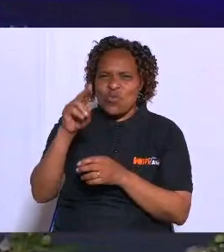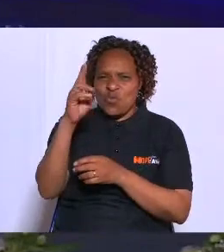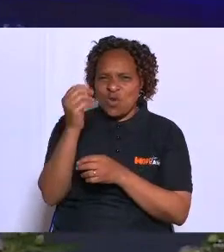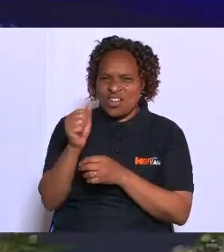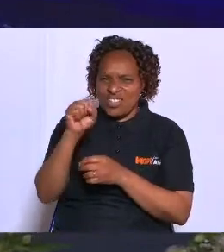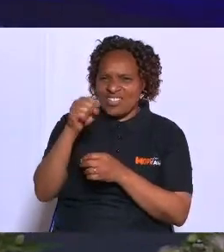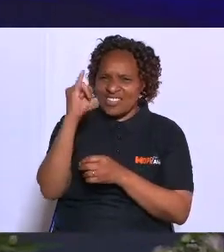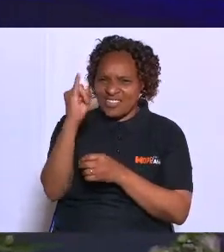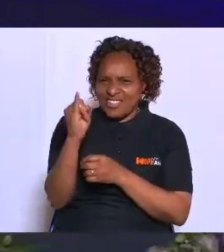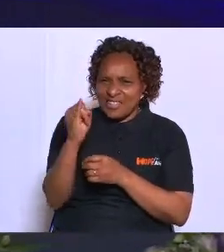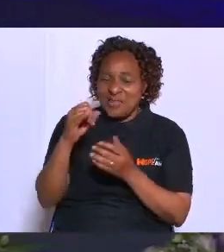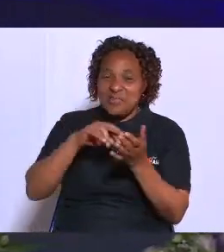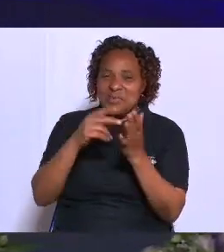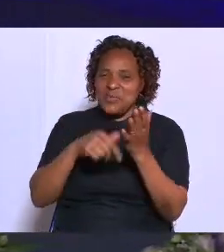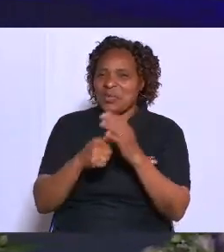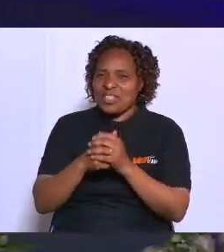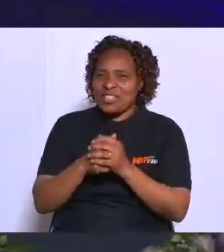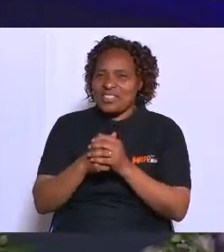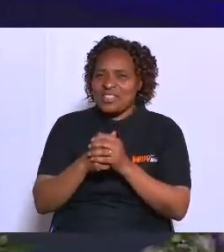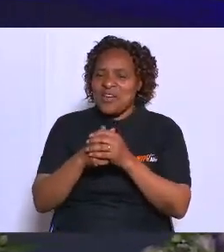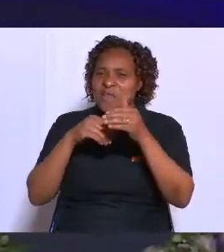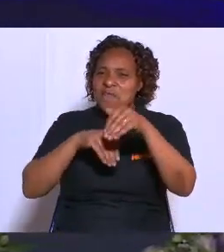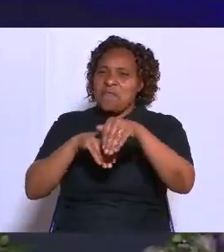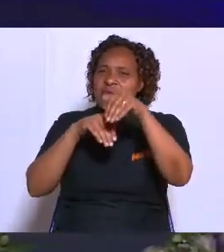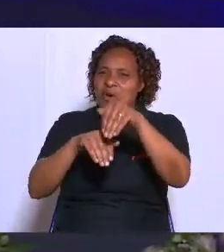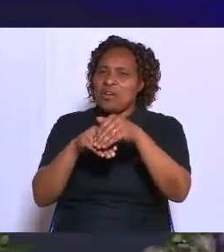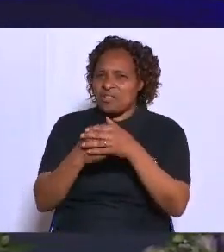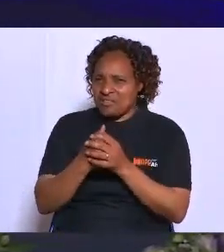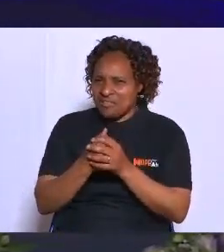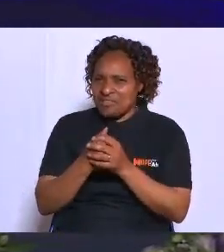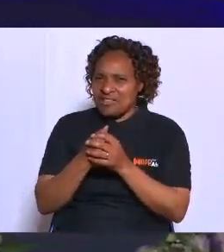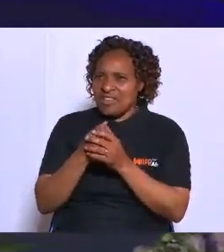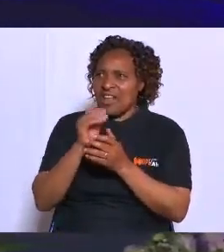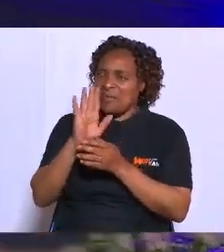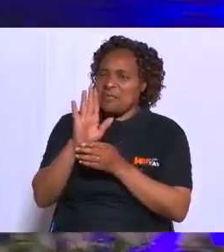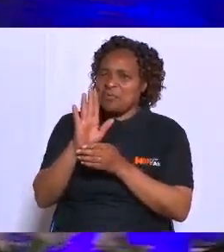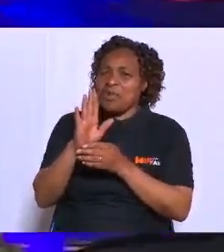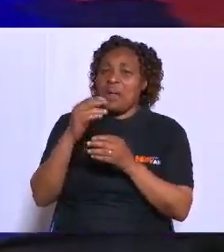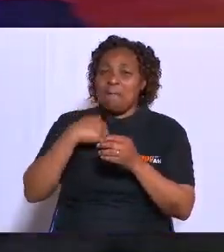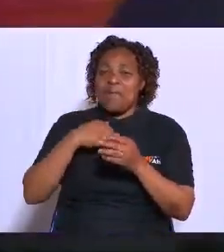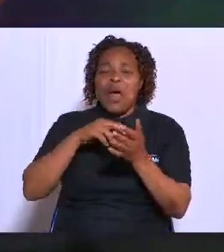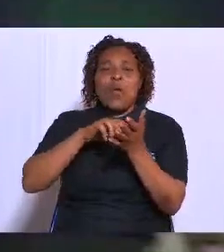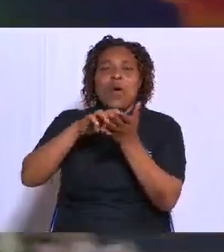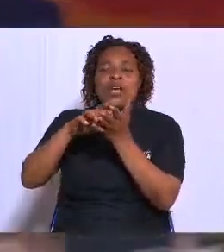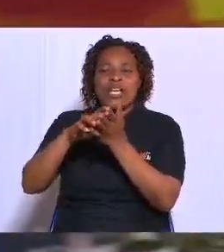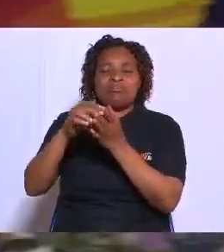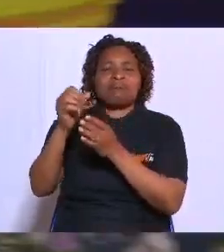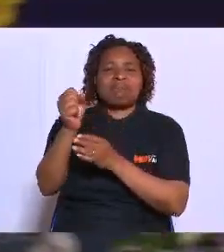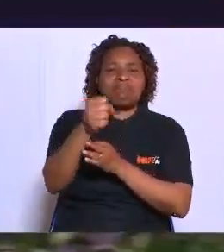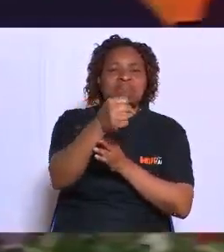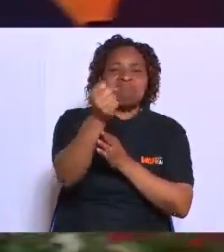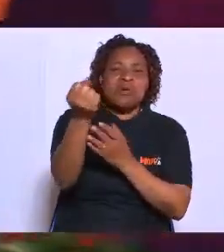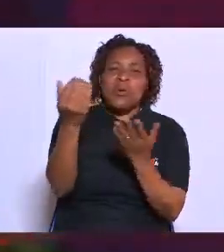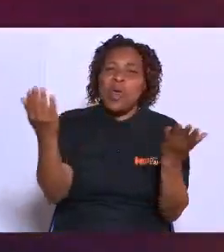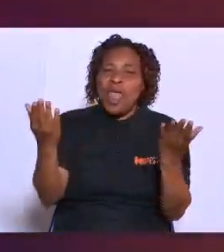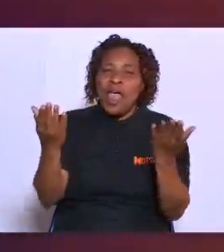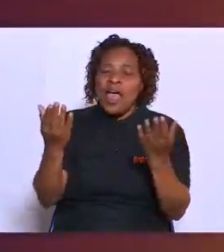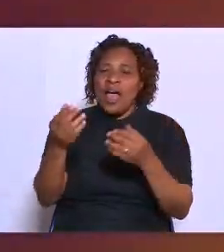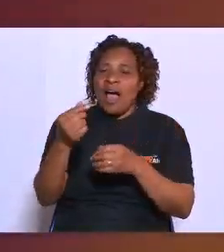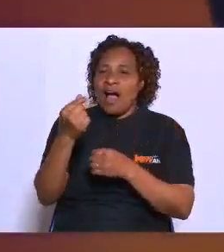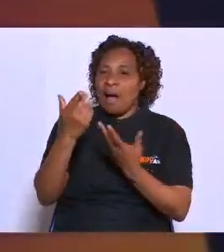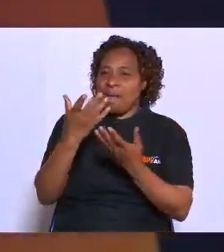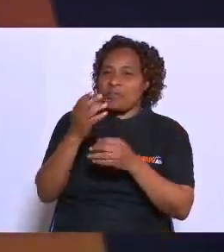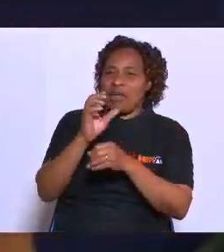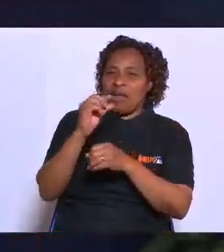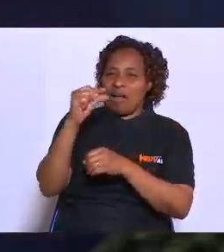what's quasi mean Foreigner Foreigner now when I'm walking down the street in Ghana they will see